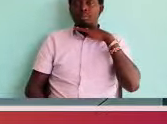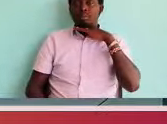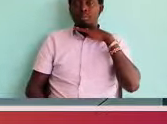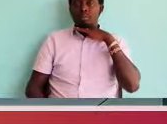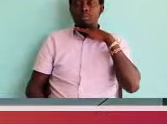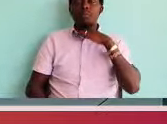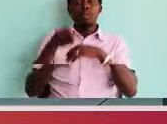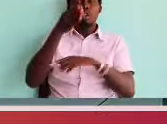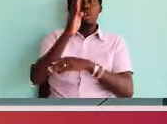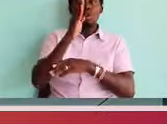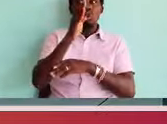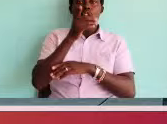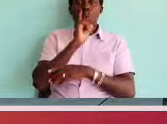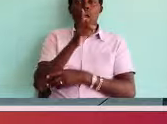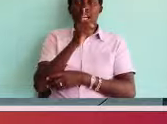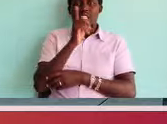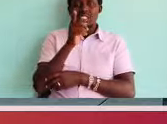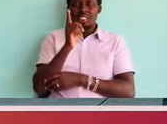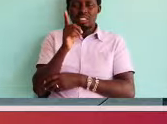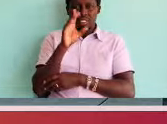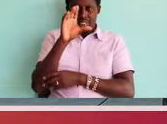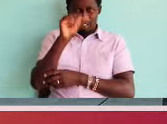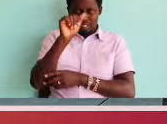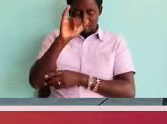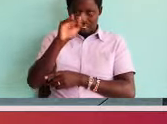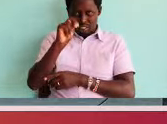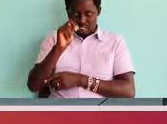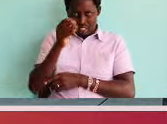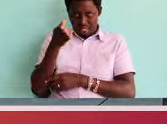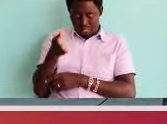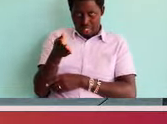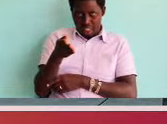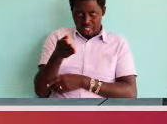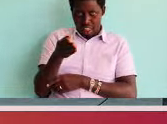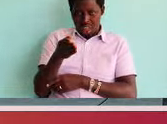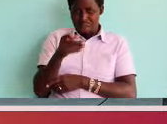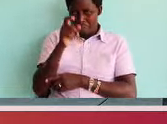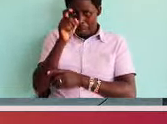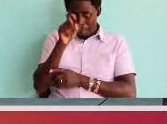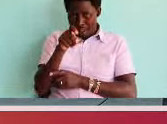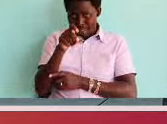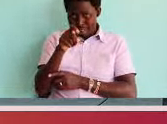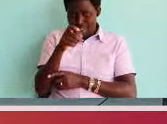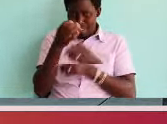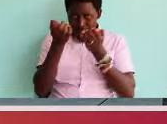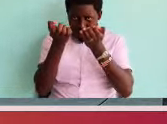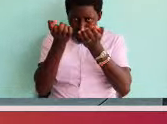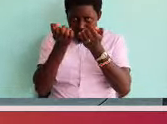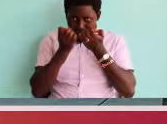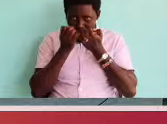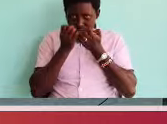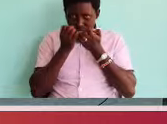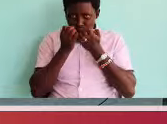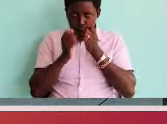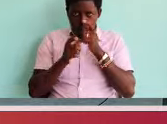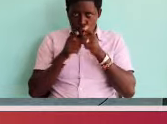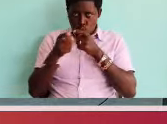God is warning Cain here that he needs to rule over